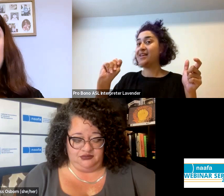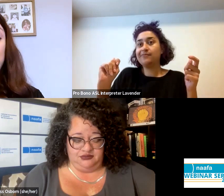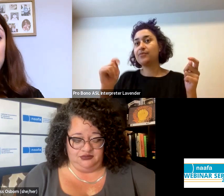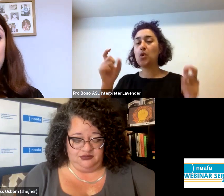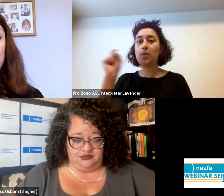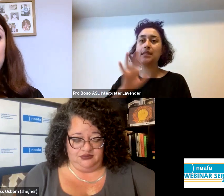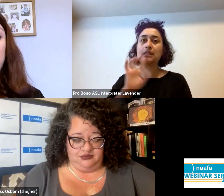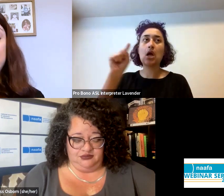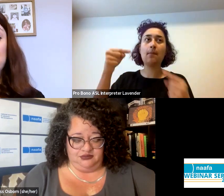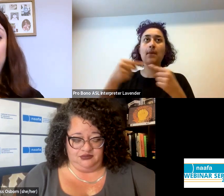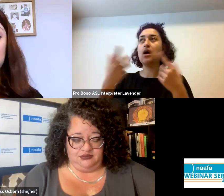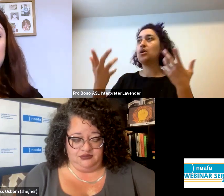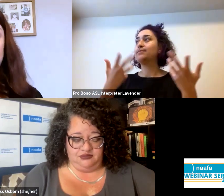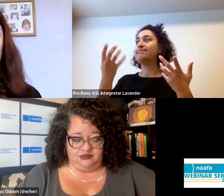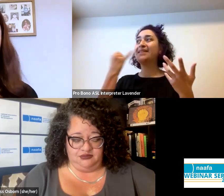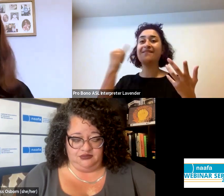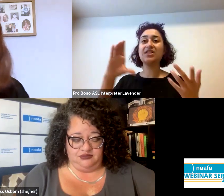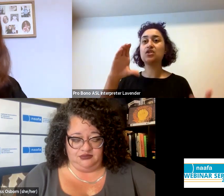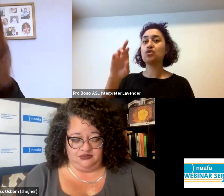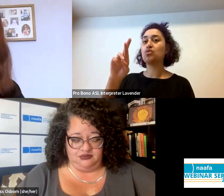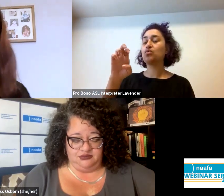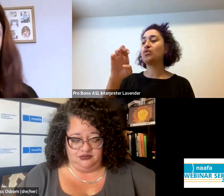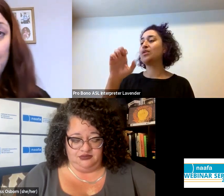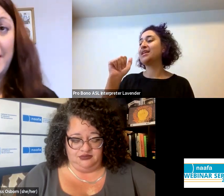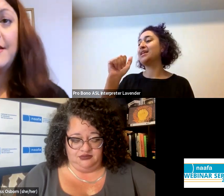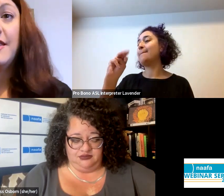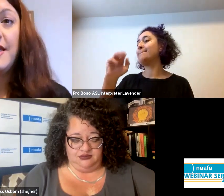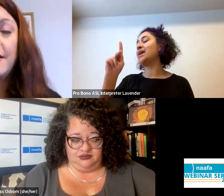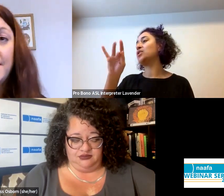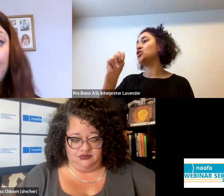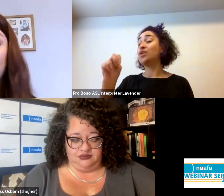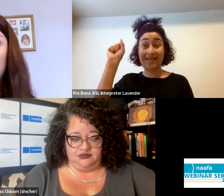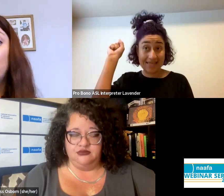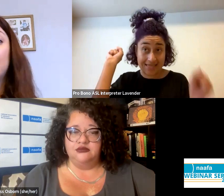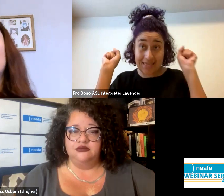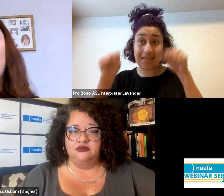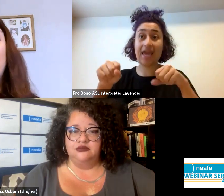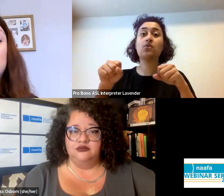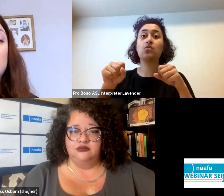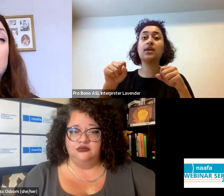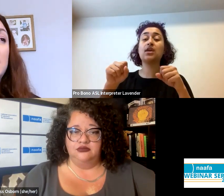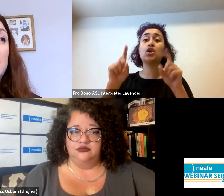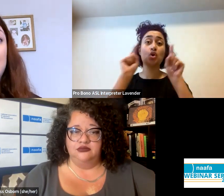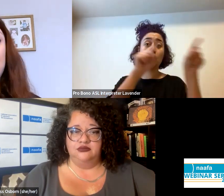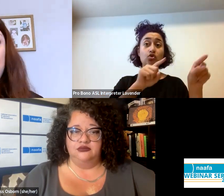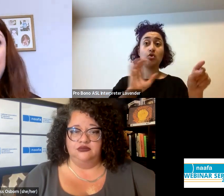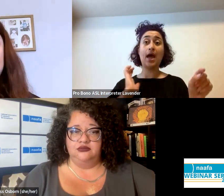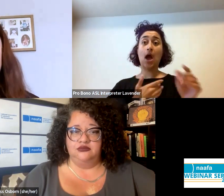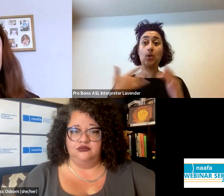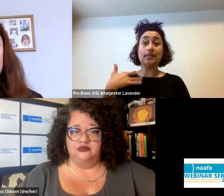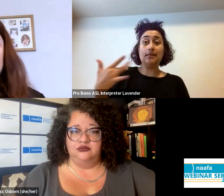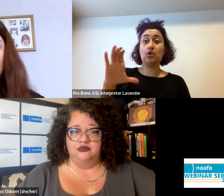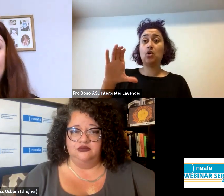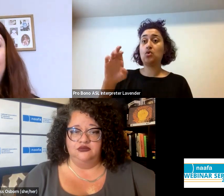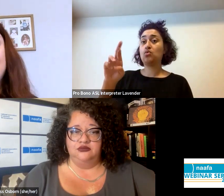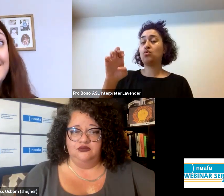if it's cremation, are we going to be able to cremate at the crematorium we're going to? Because